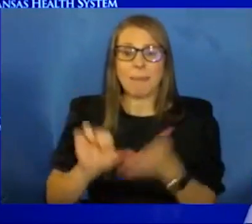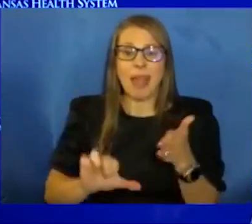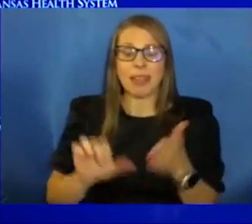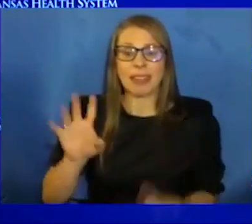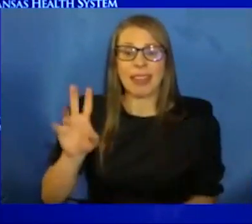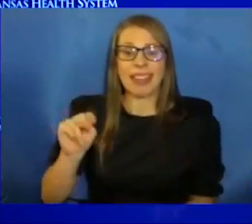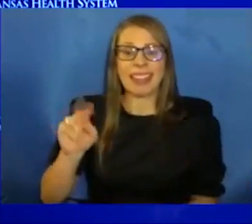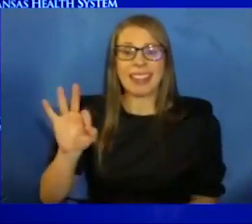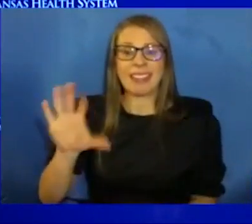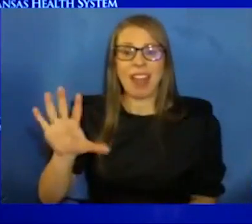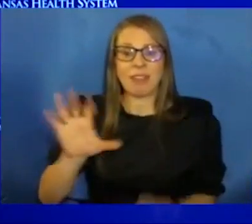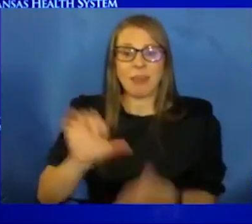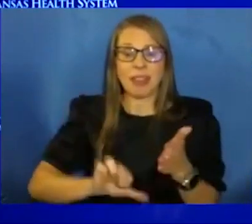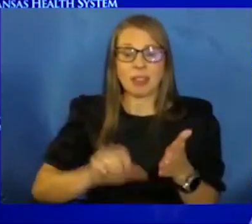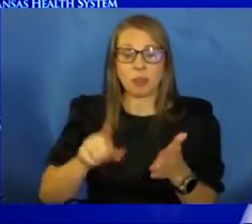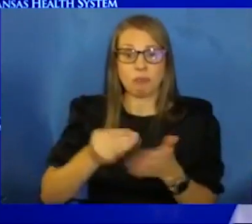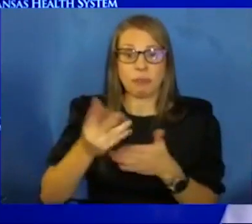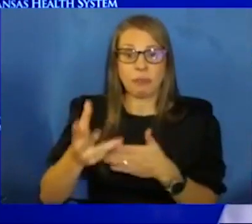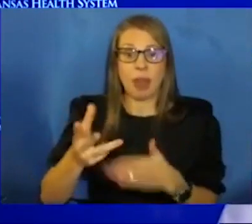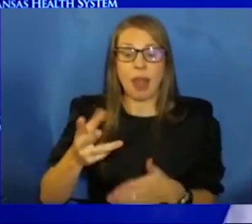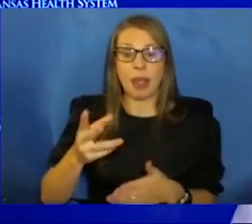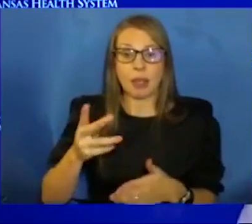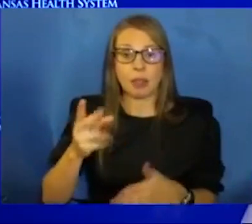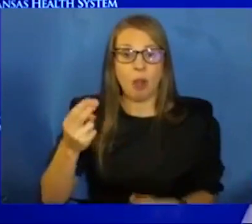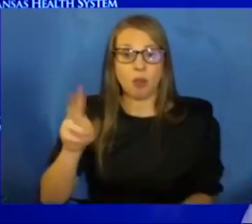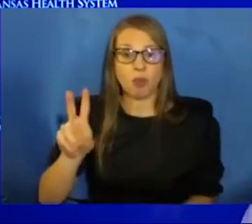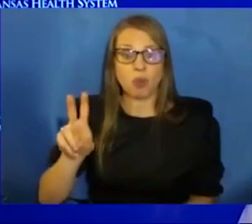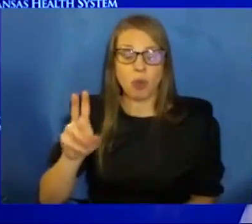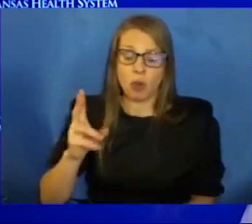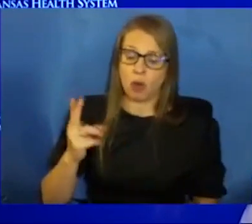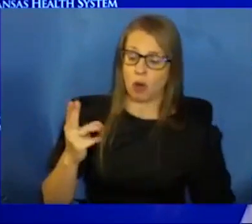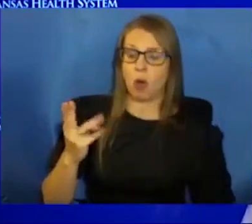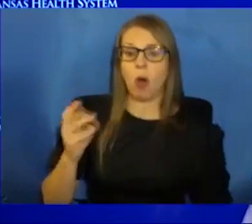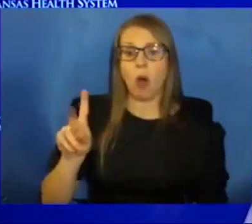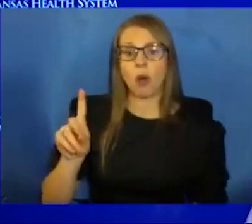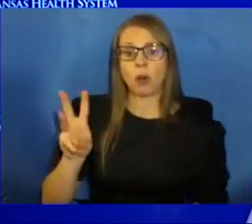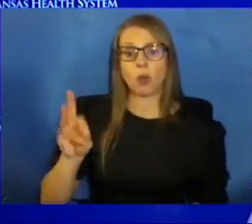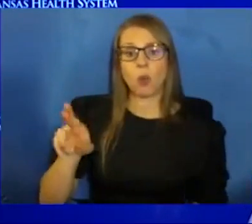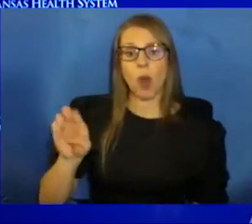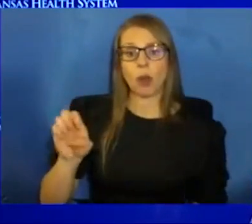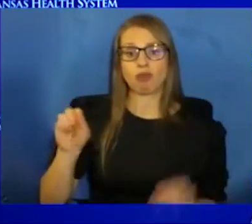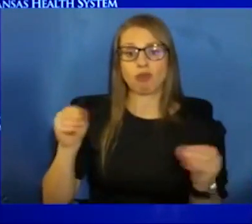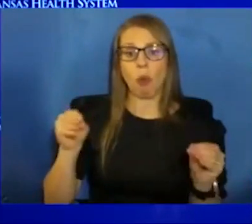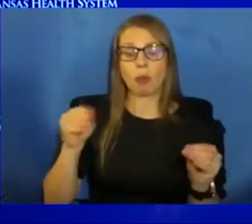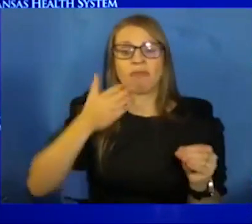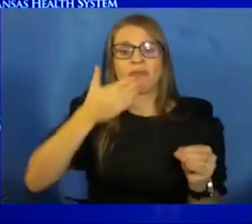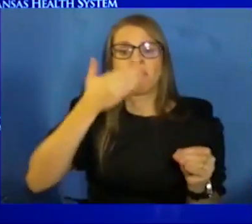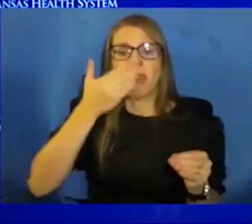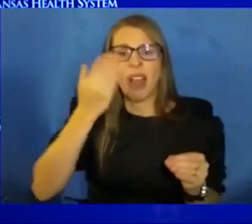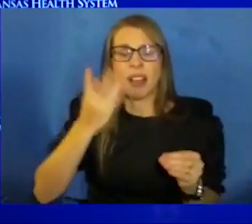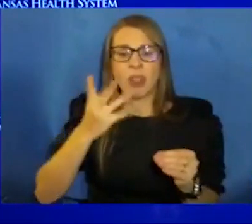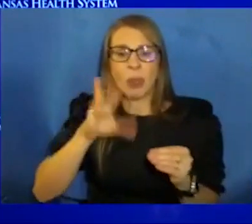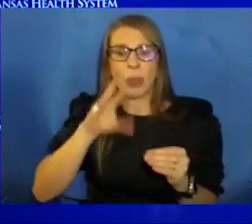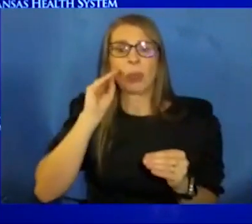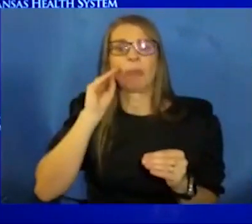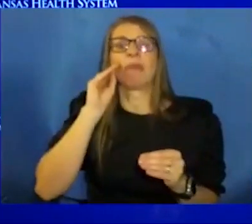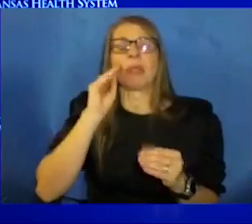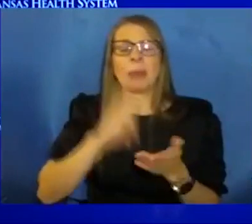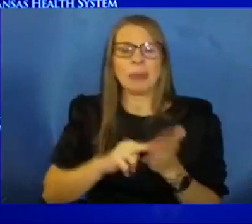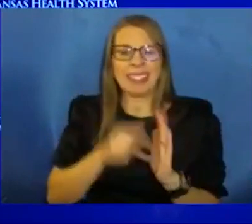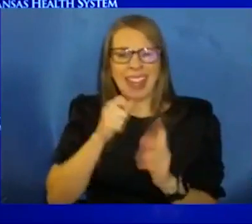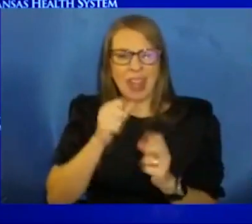cloth mask or a surgical mask that you can buy at the grocery store or the pharmacy or even any of the